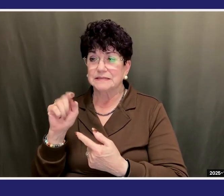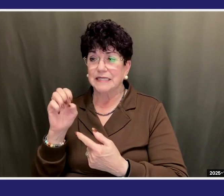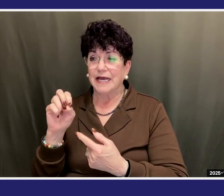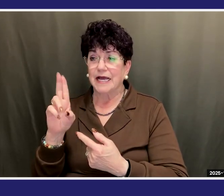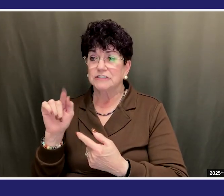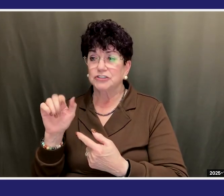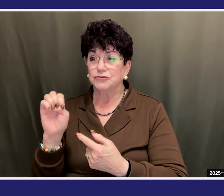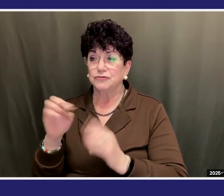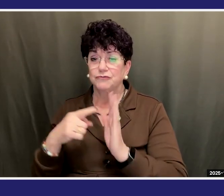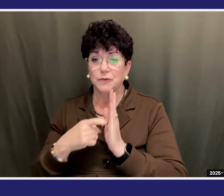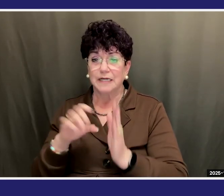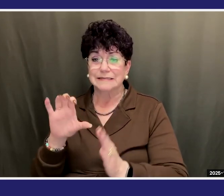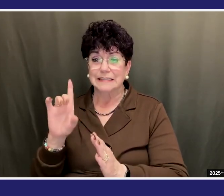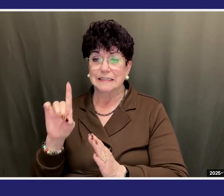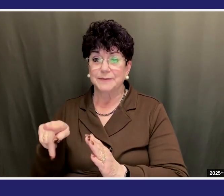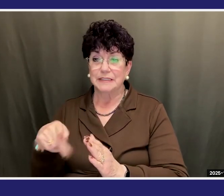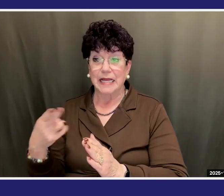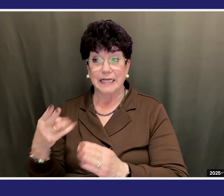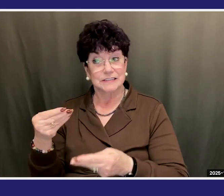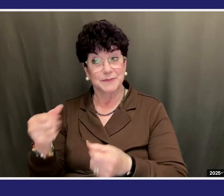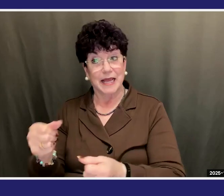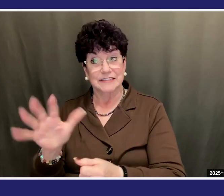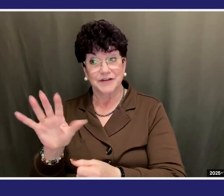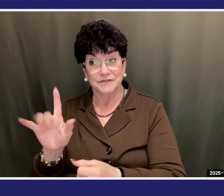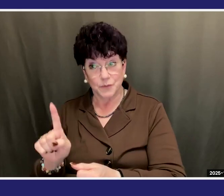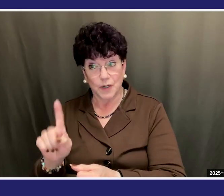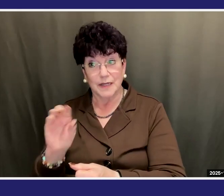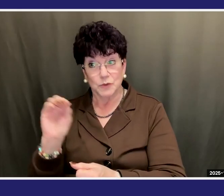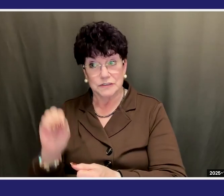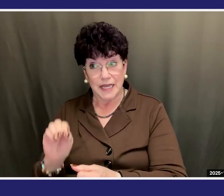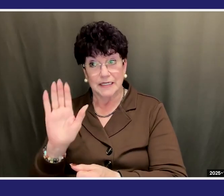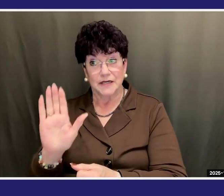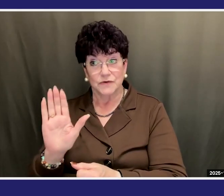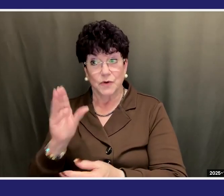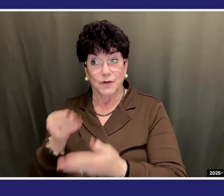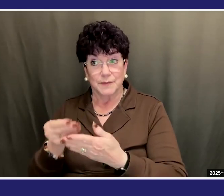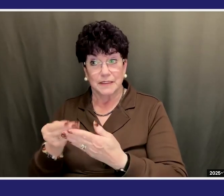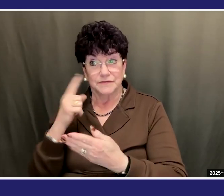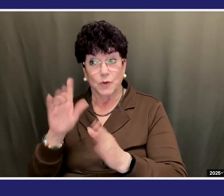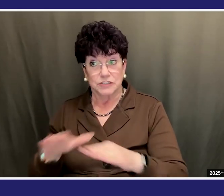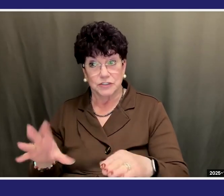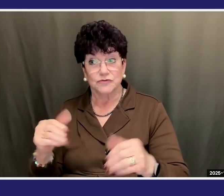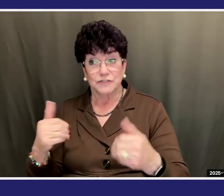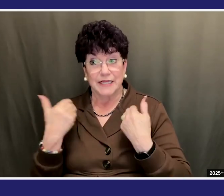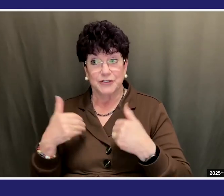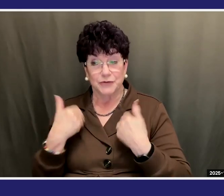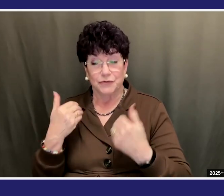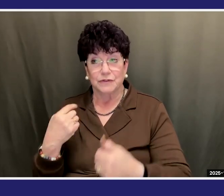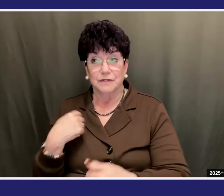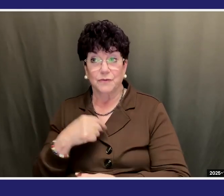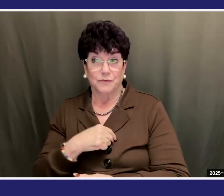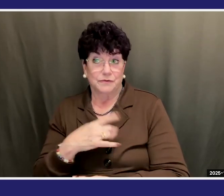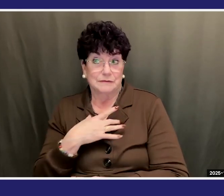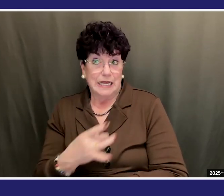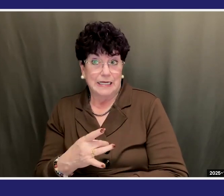that CDPH spend 51% of its efforts on children and youth. And so would very much love